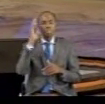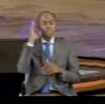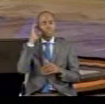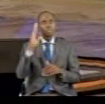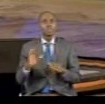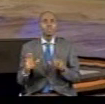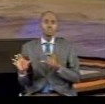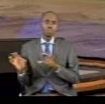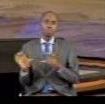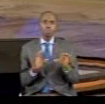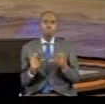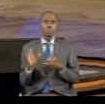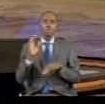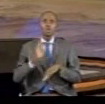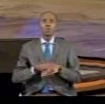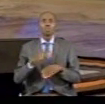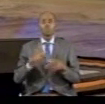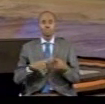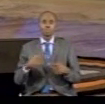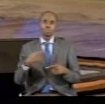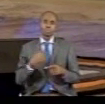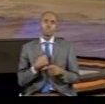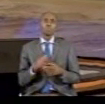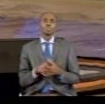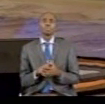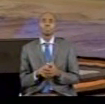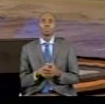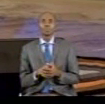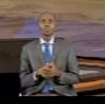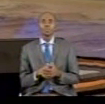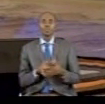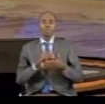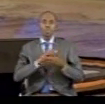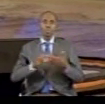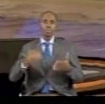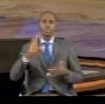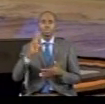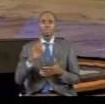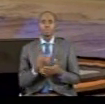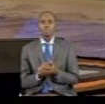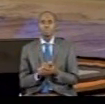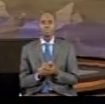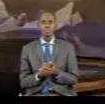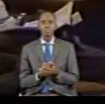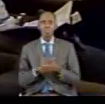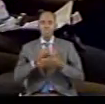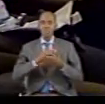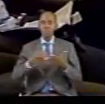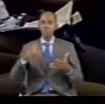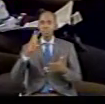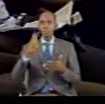do unto me. Verse 6, everybody, 1, 2, 3, go.